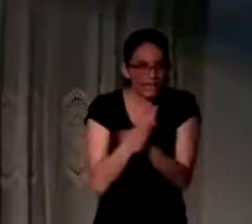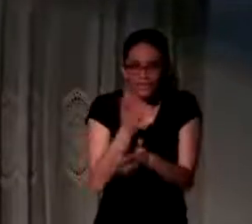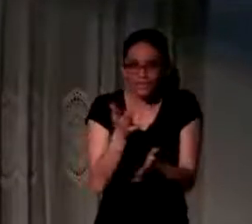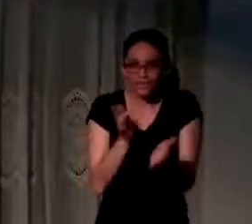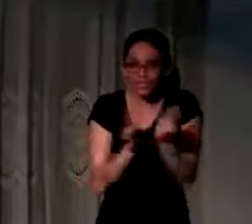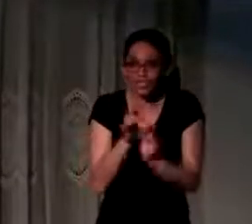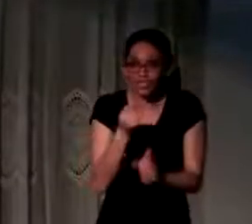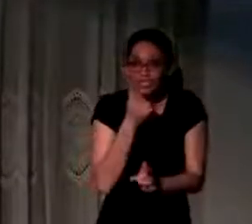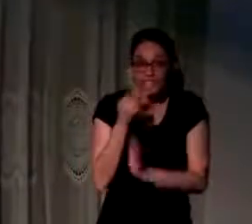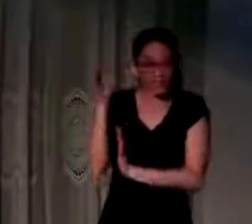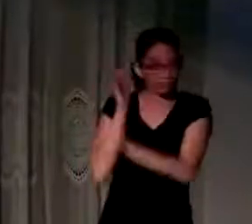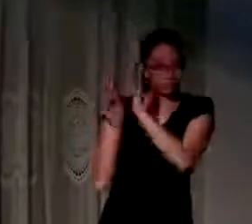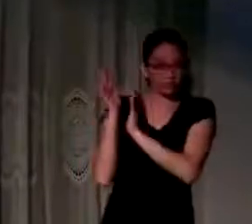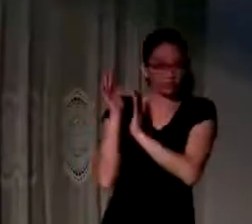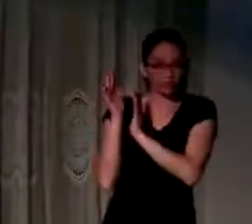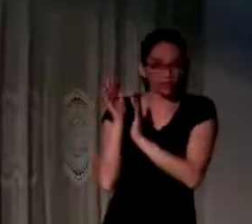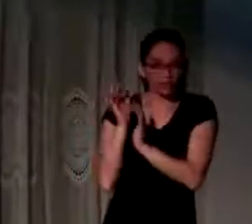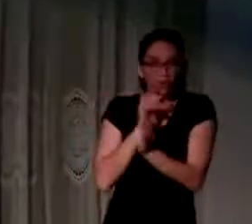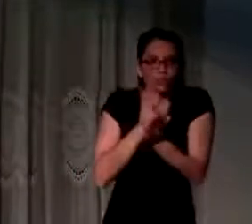If he's alive,